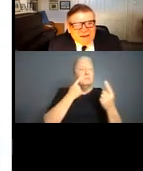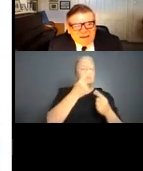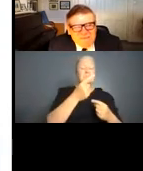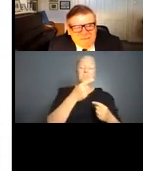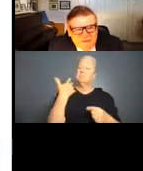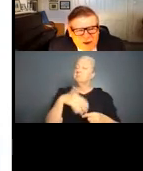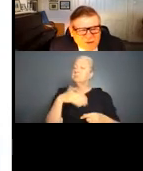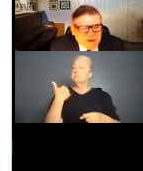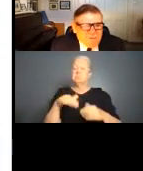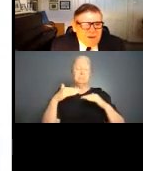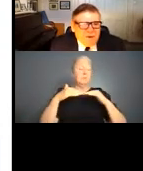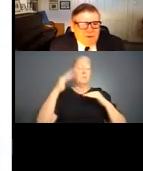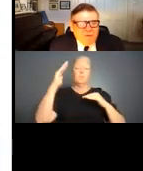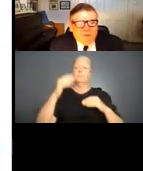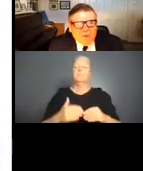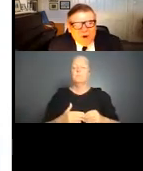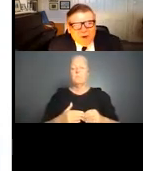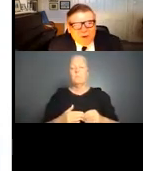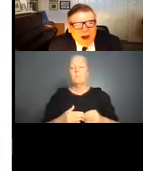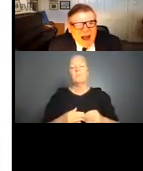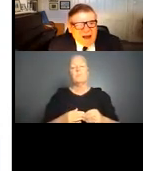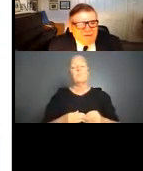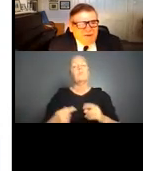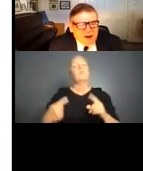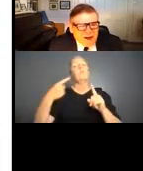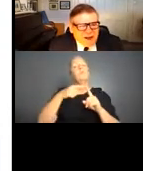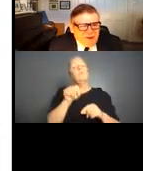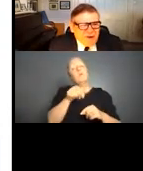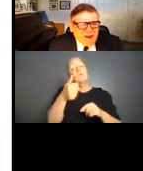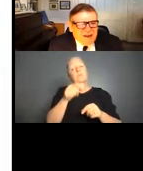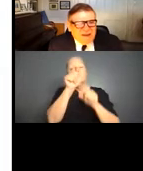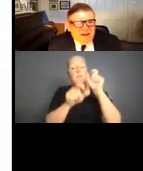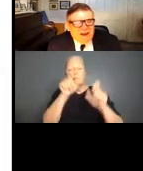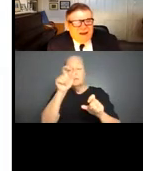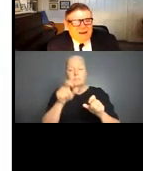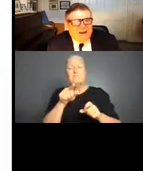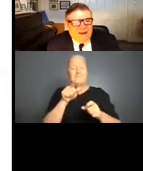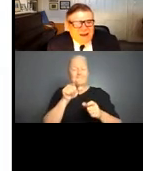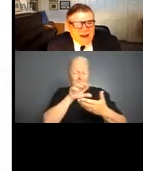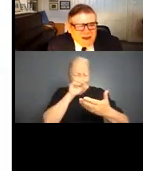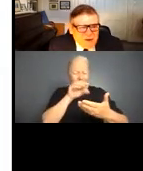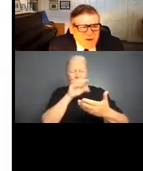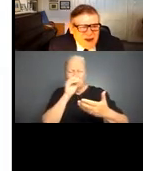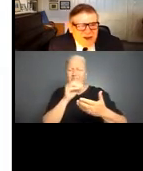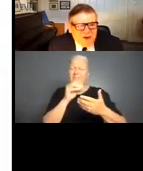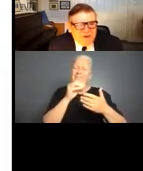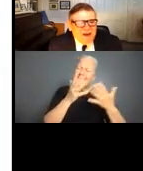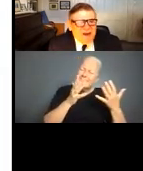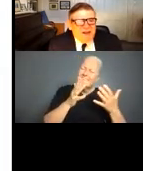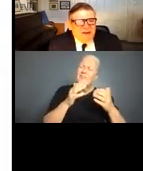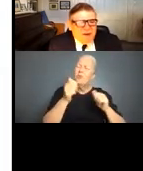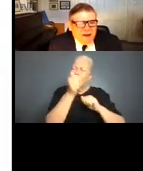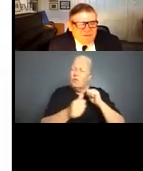That also people who have learning difficulties, intellectual